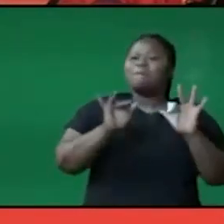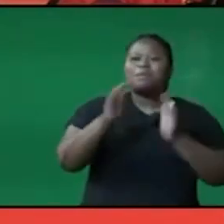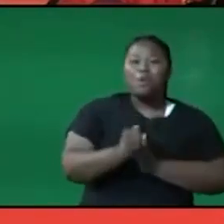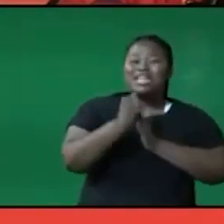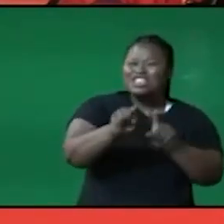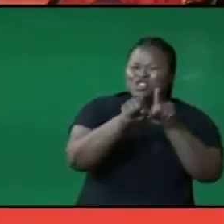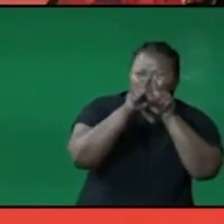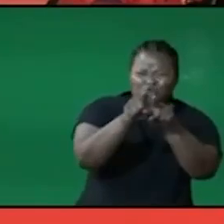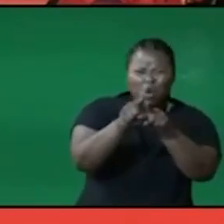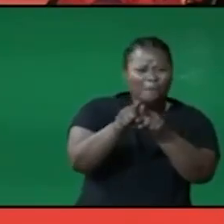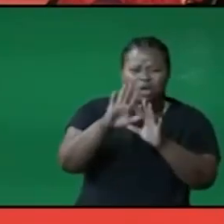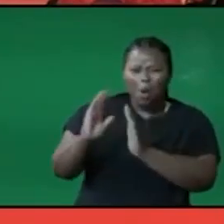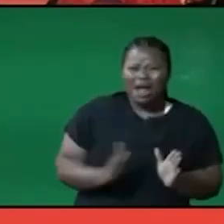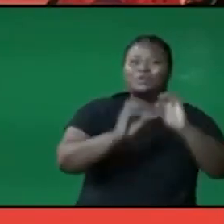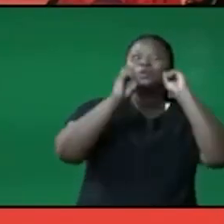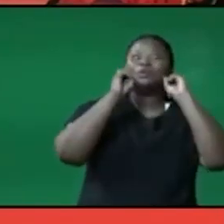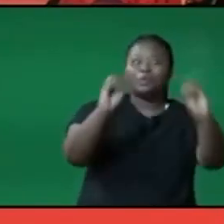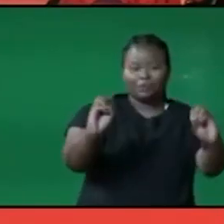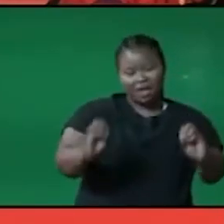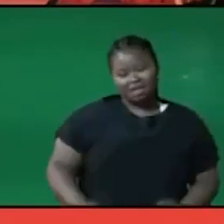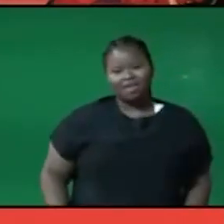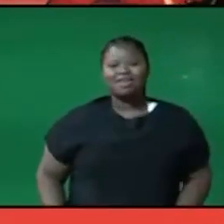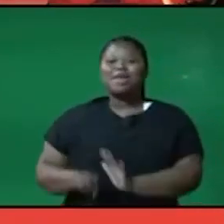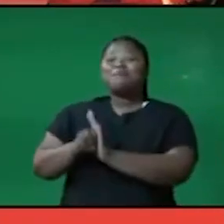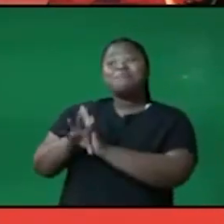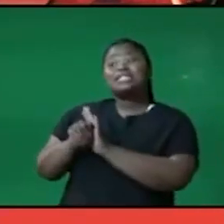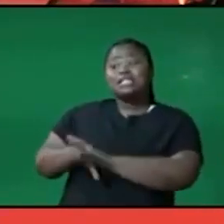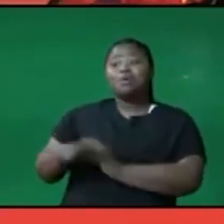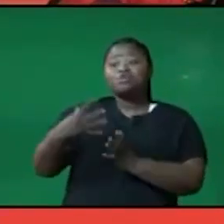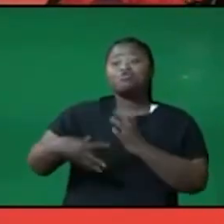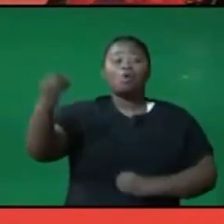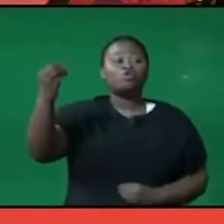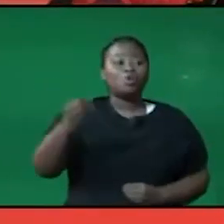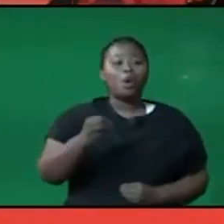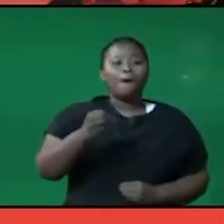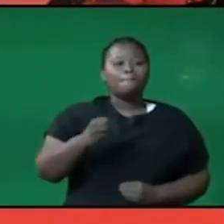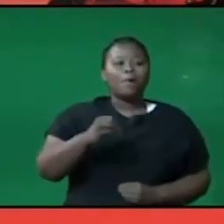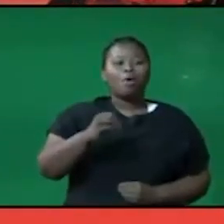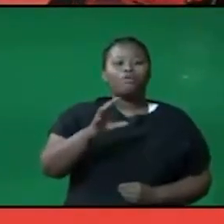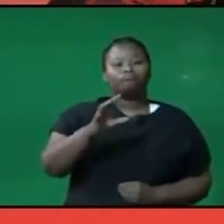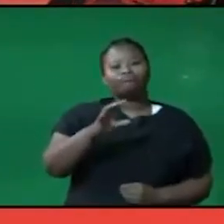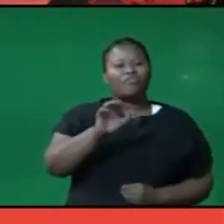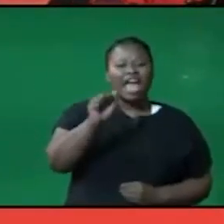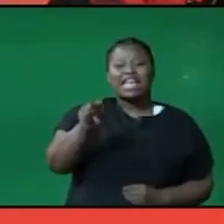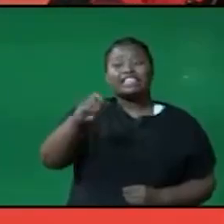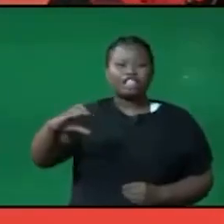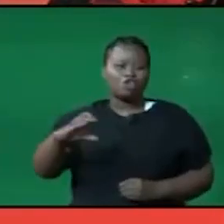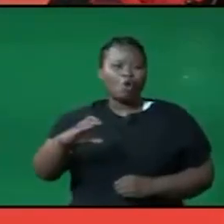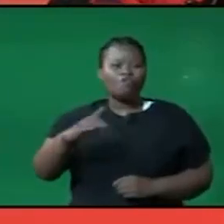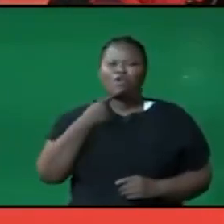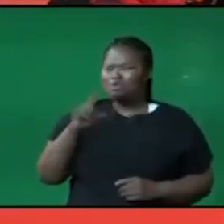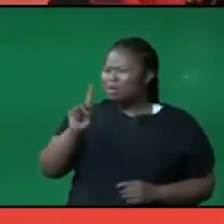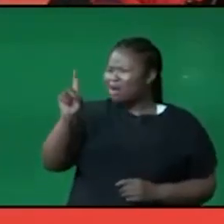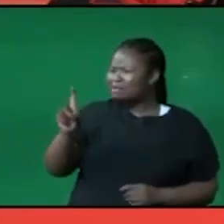you are disorganized. Media, when you go to press conferences in the ANC, when it was turn to